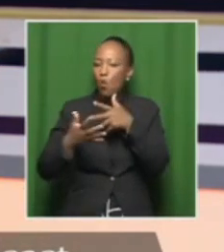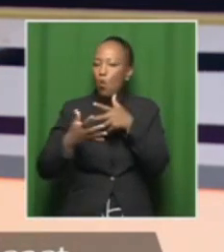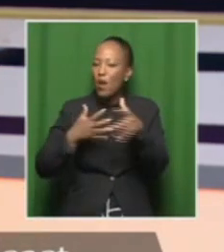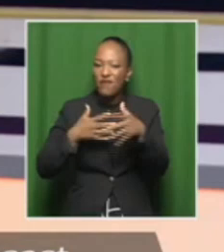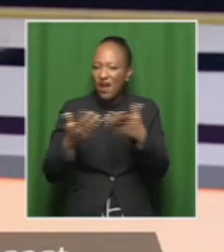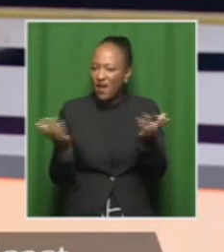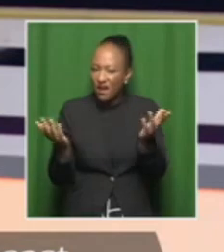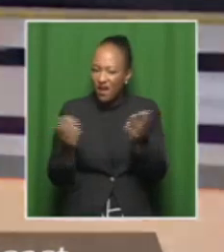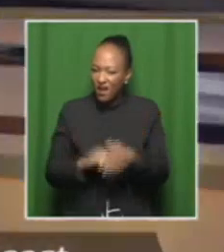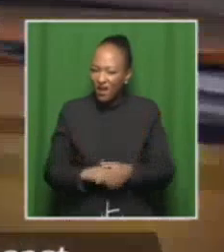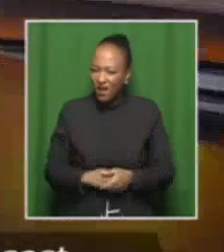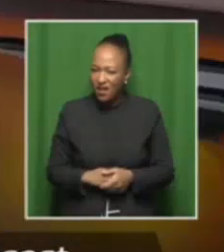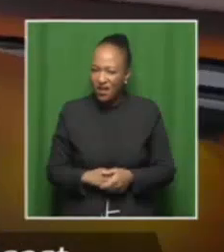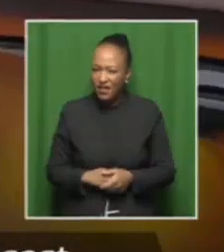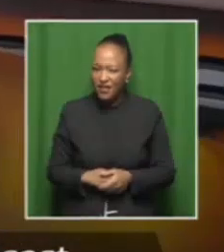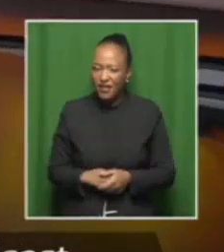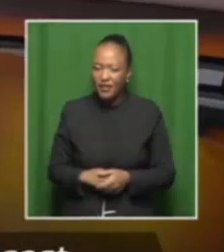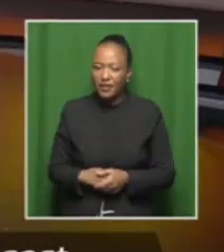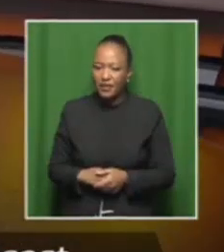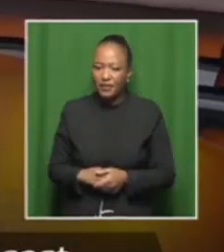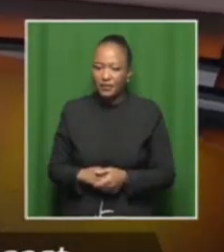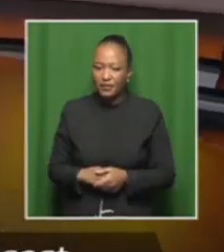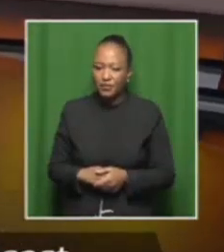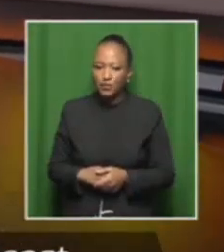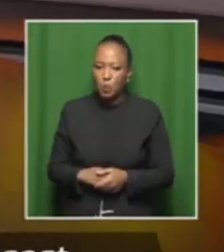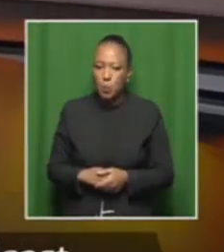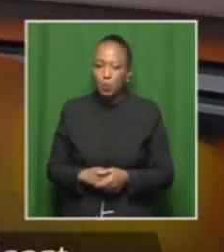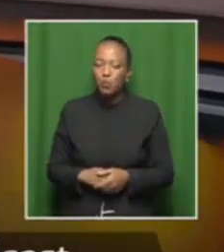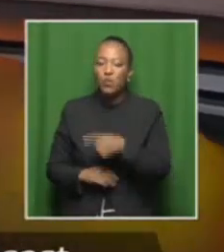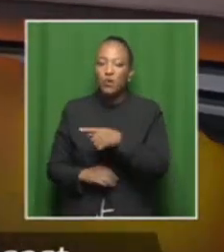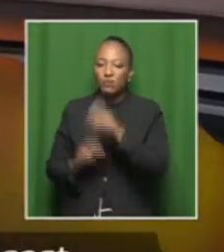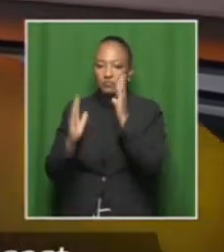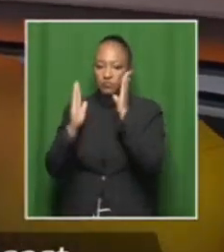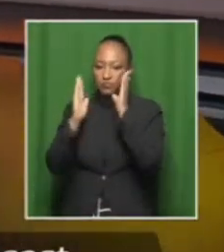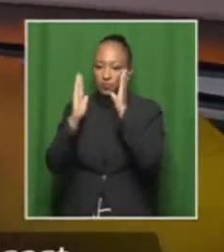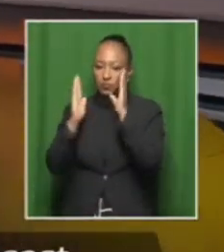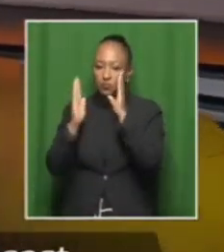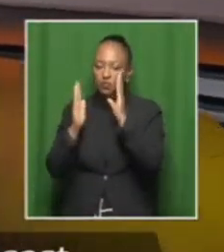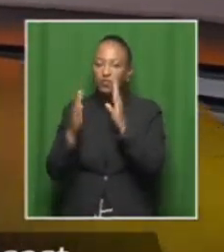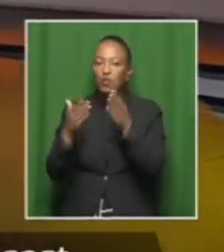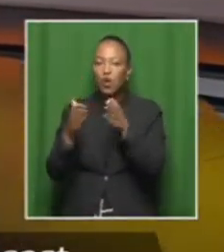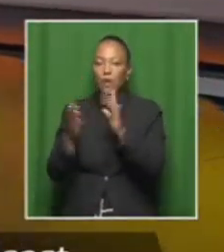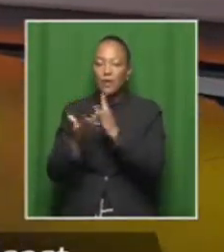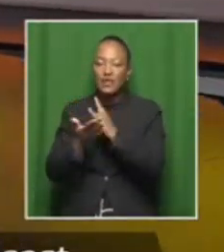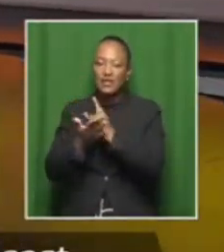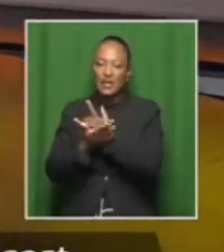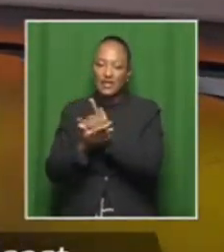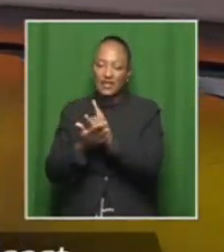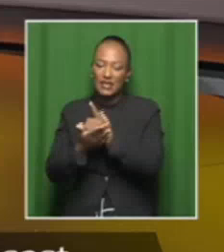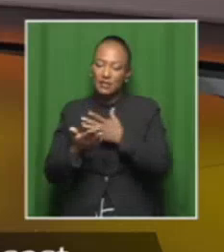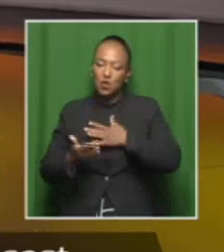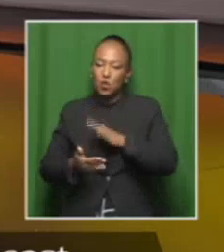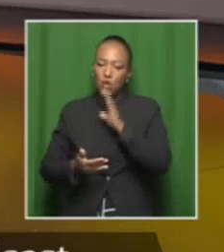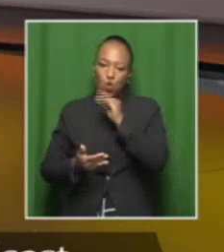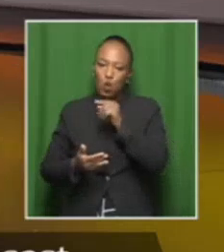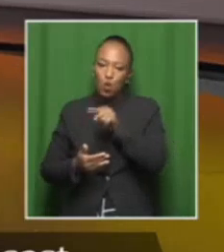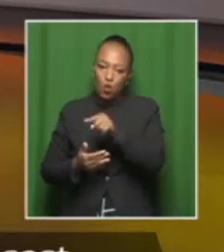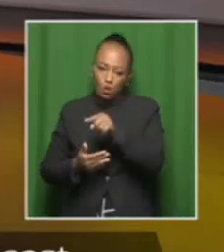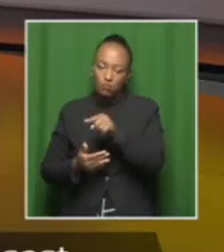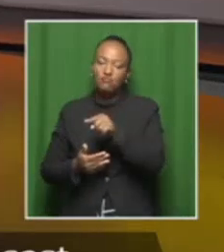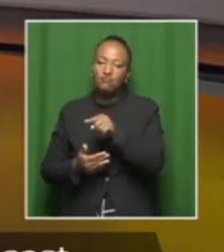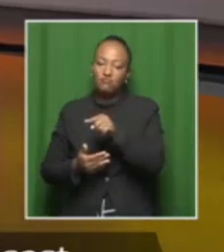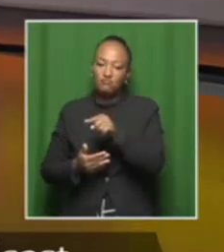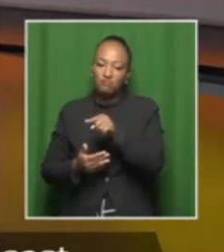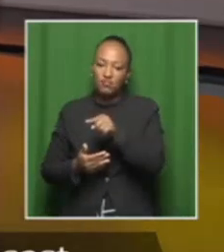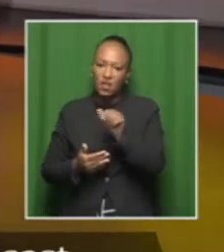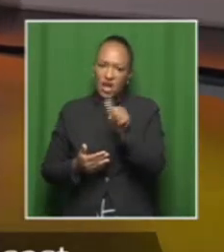mind? Okay, with there's a stereotype that Open Chat is about certain things that I want to talk about, but we actually speak about What are